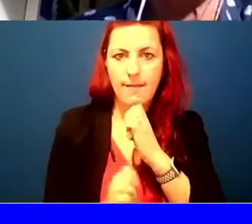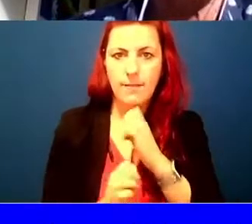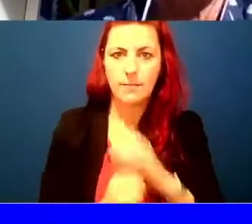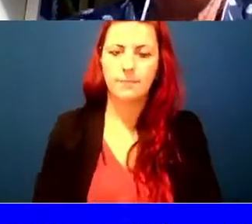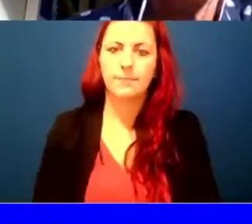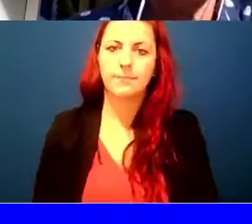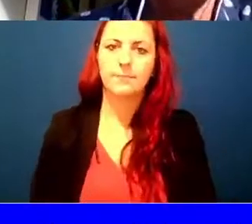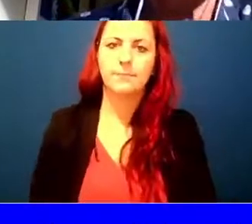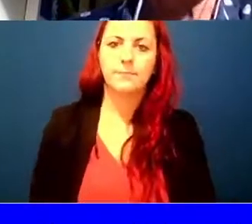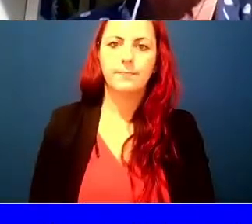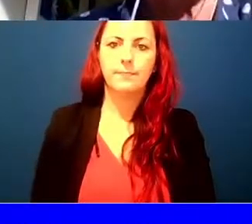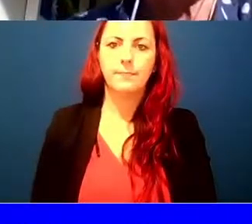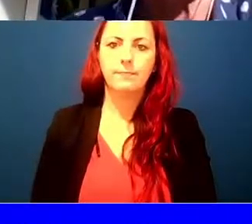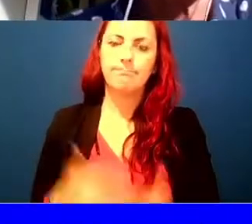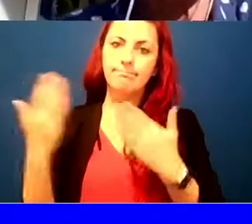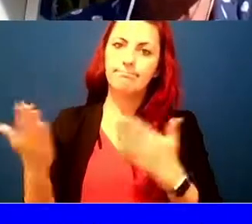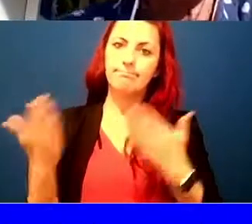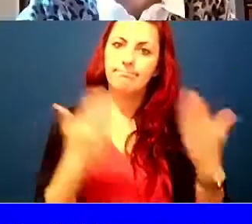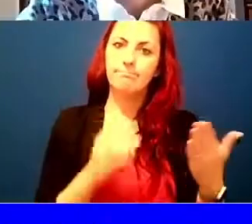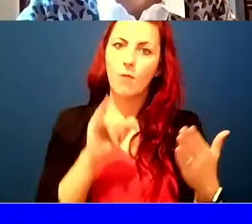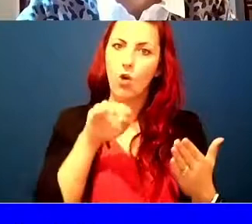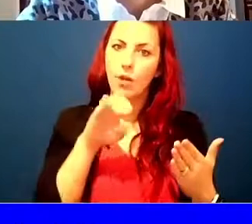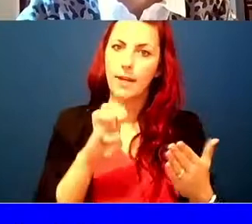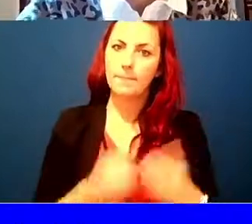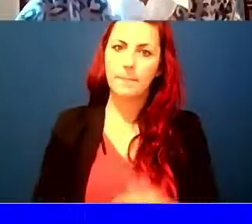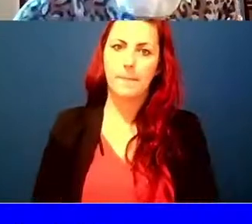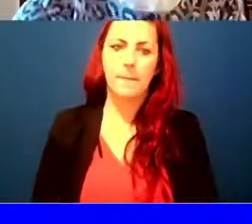session. Over to you, Áine. Thanks.